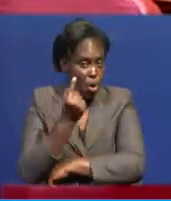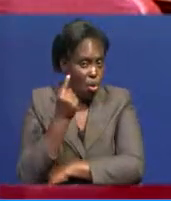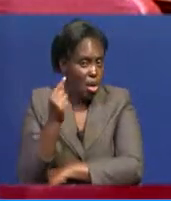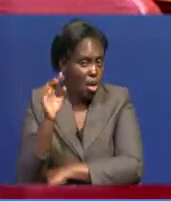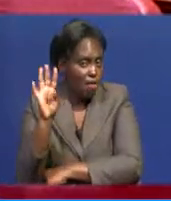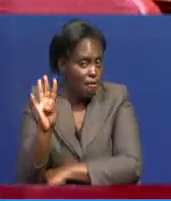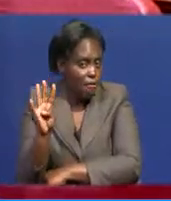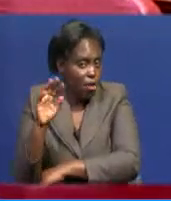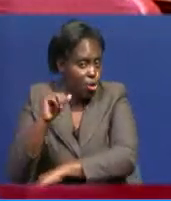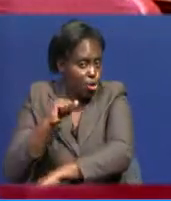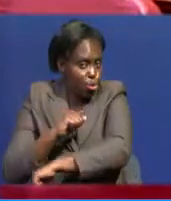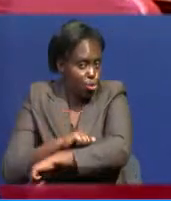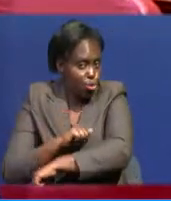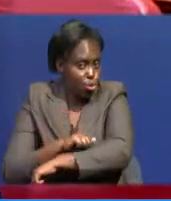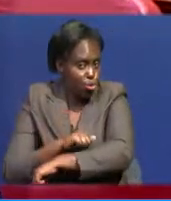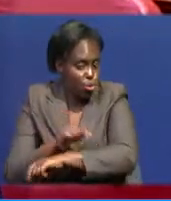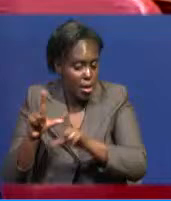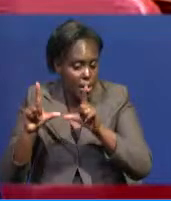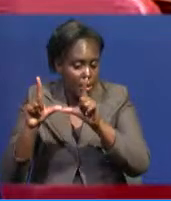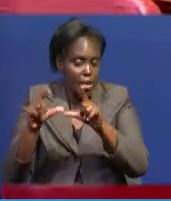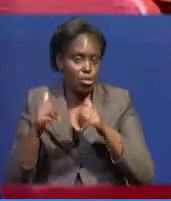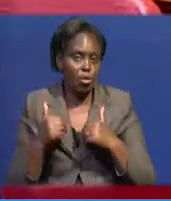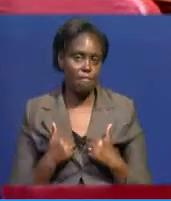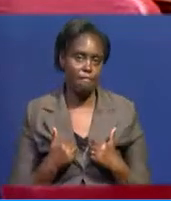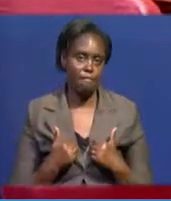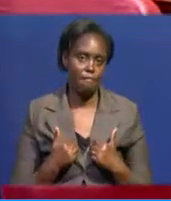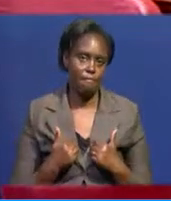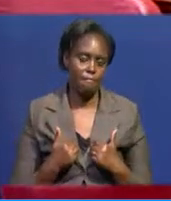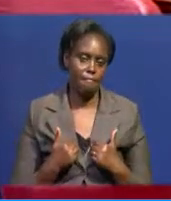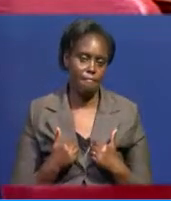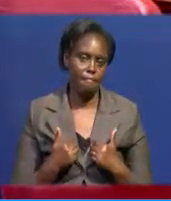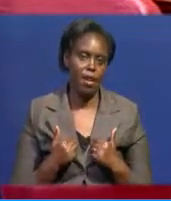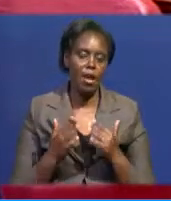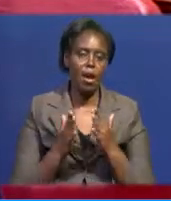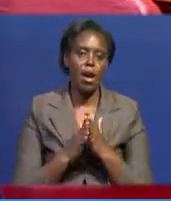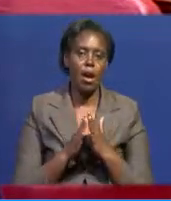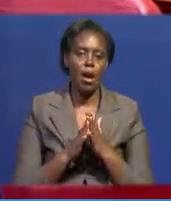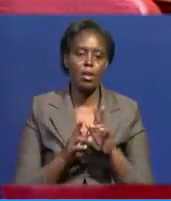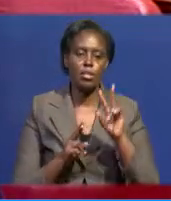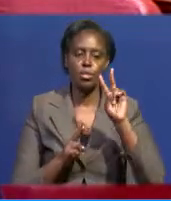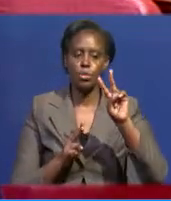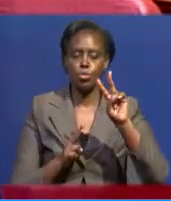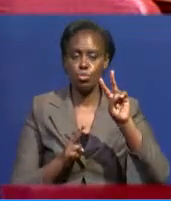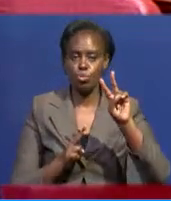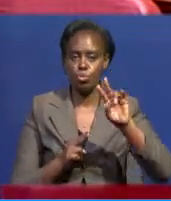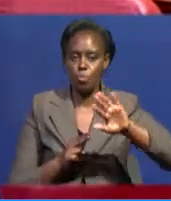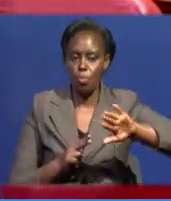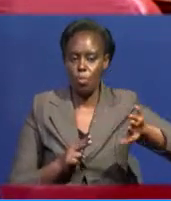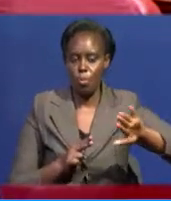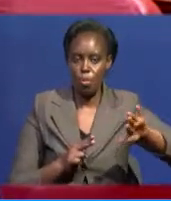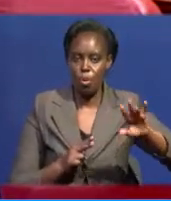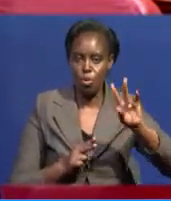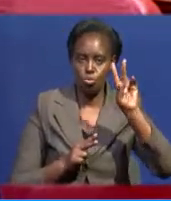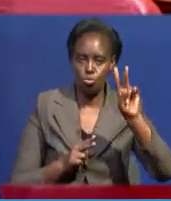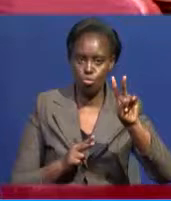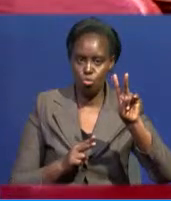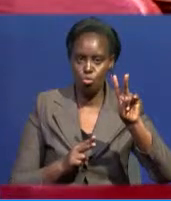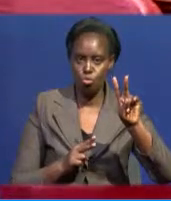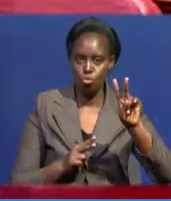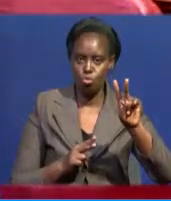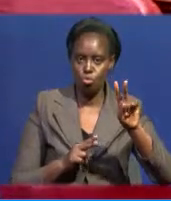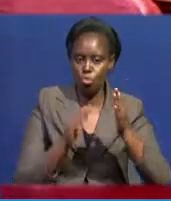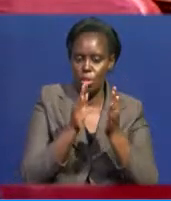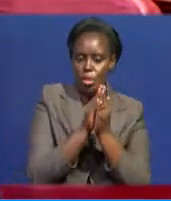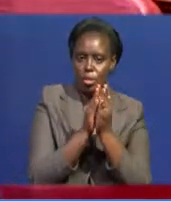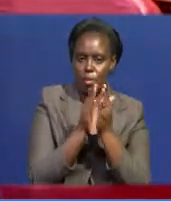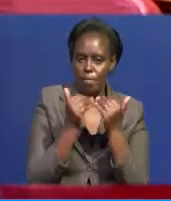4 schools has a title deed. And 2 other you've indicated as